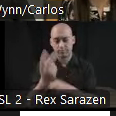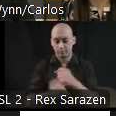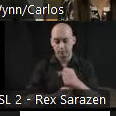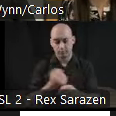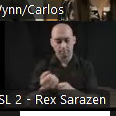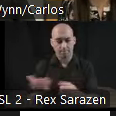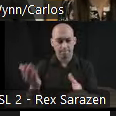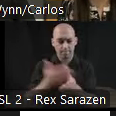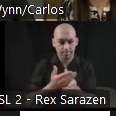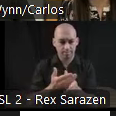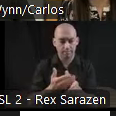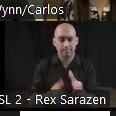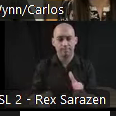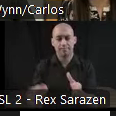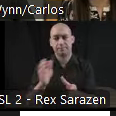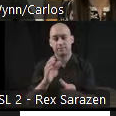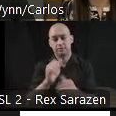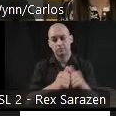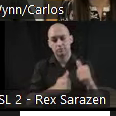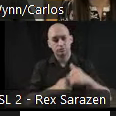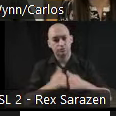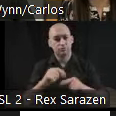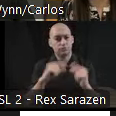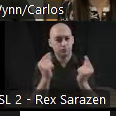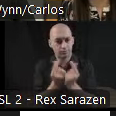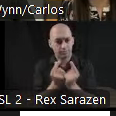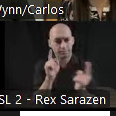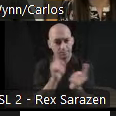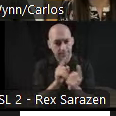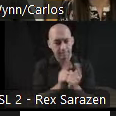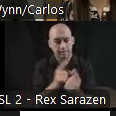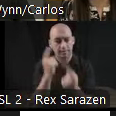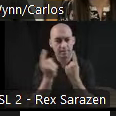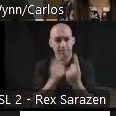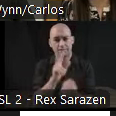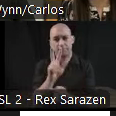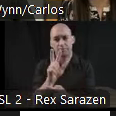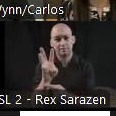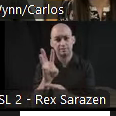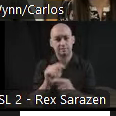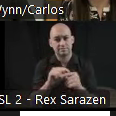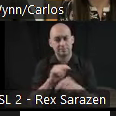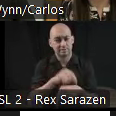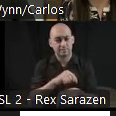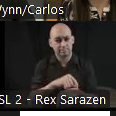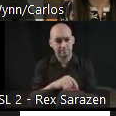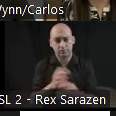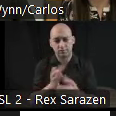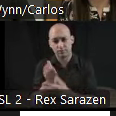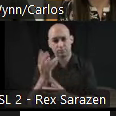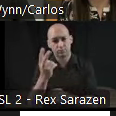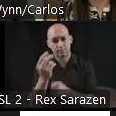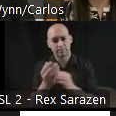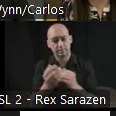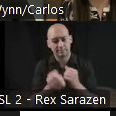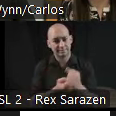Whereas the structured group met, I believe it was 36 times over the course of 2 years, starting weekly